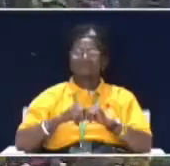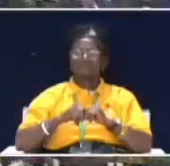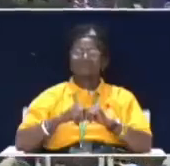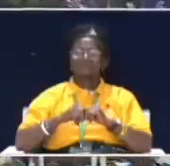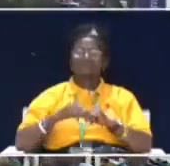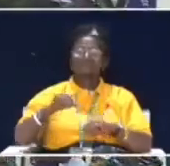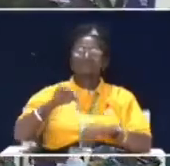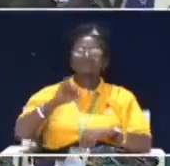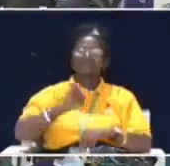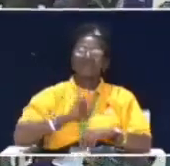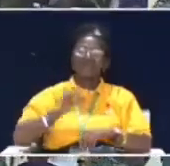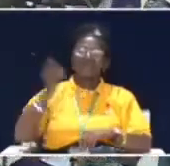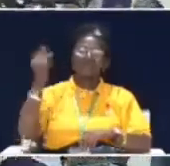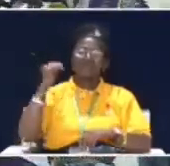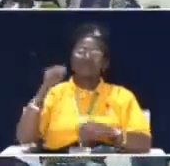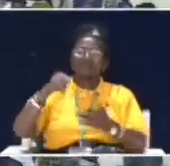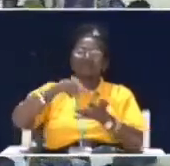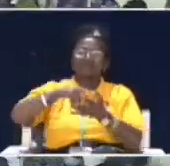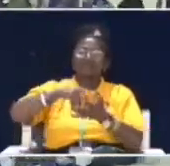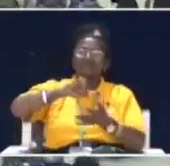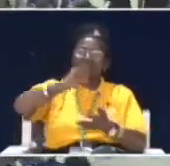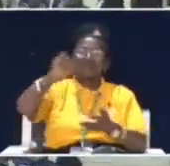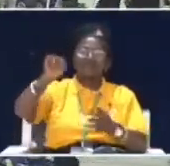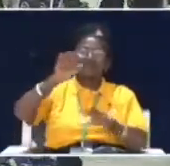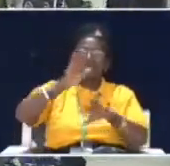I was standing on Monday,